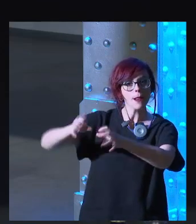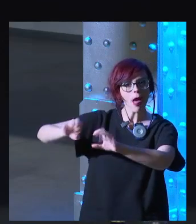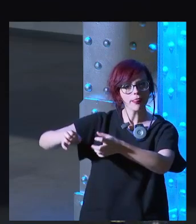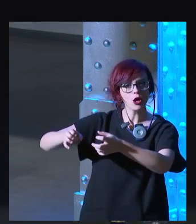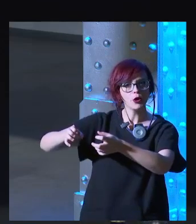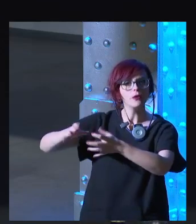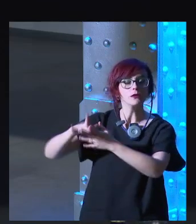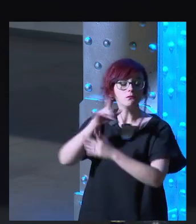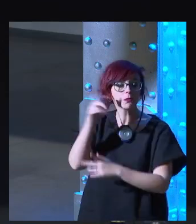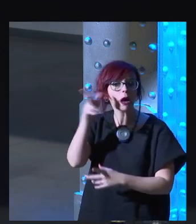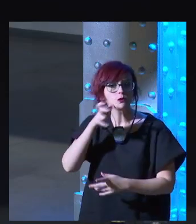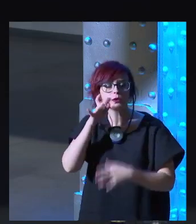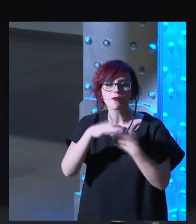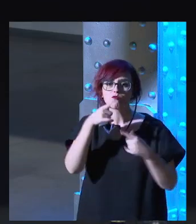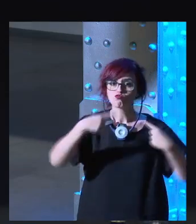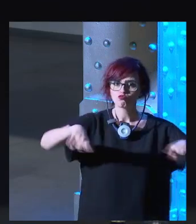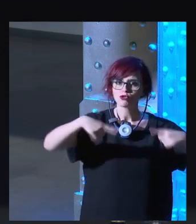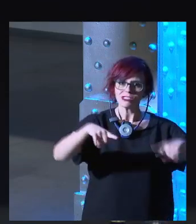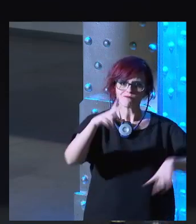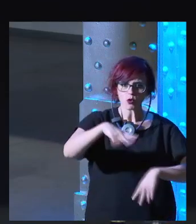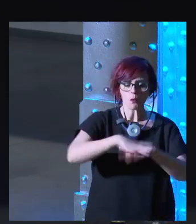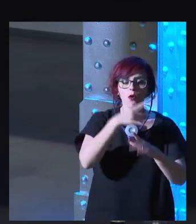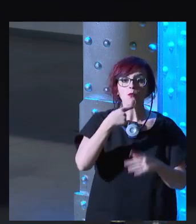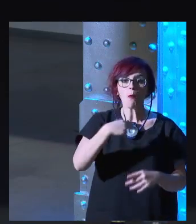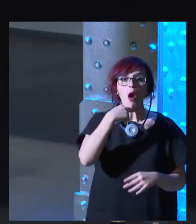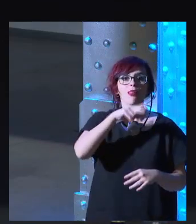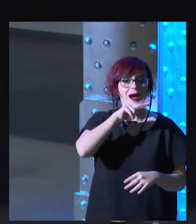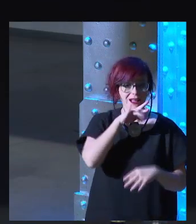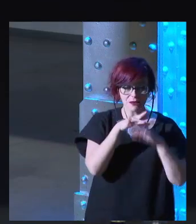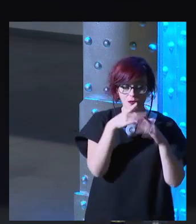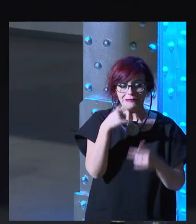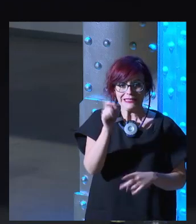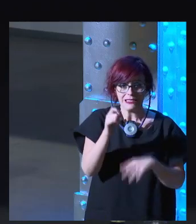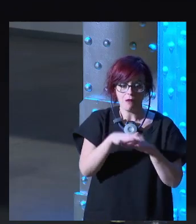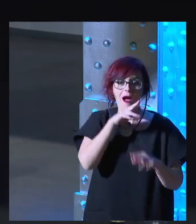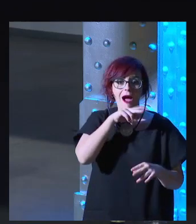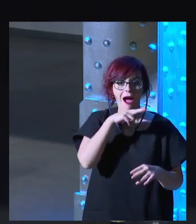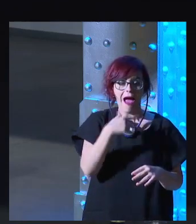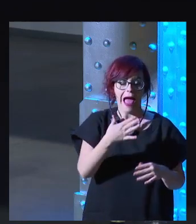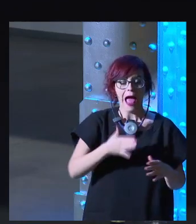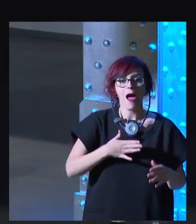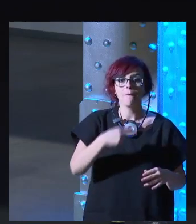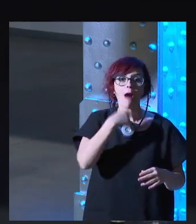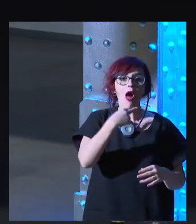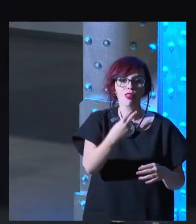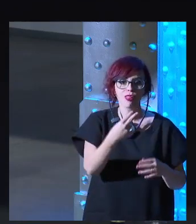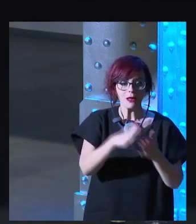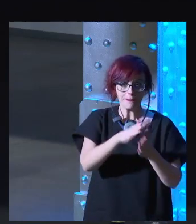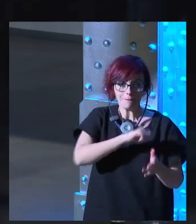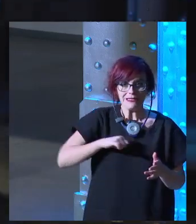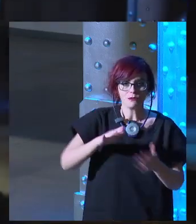to myself, but to some midpoint in space, I think. Yeah.